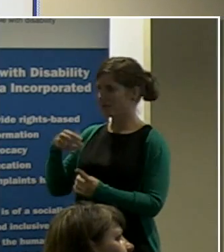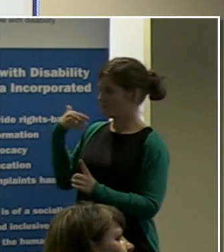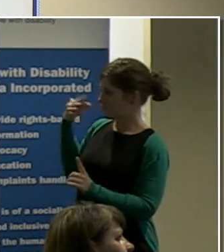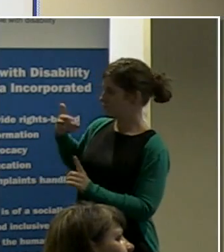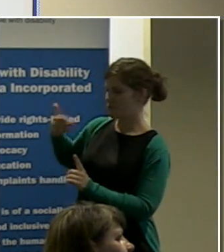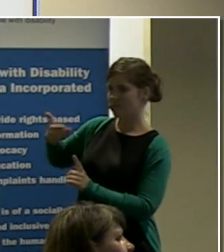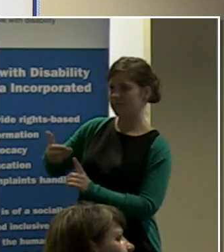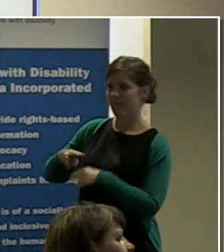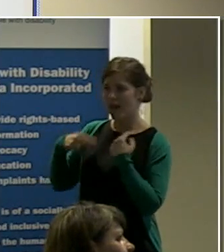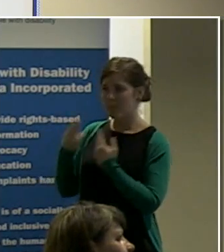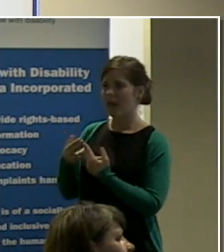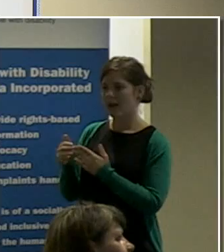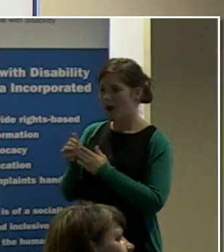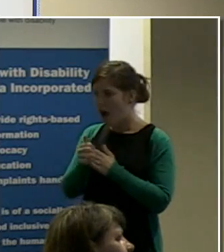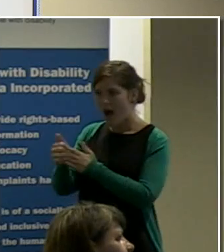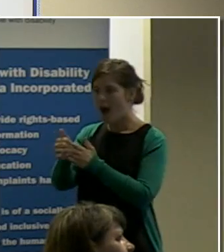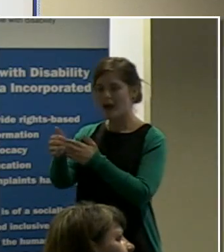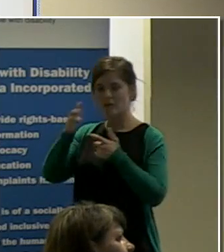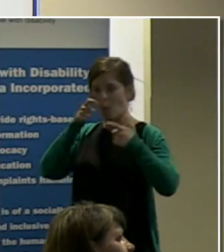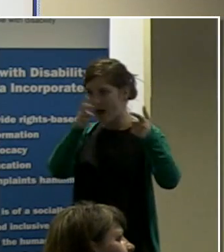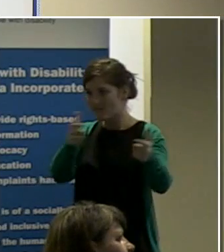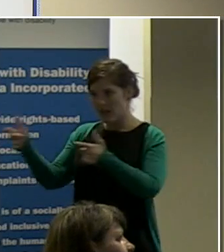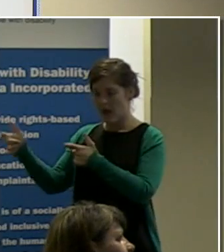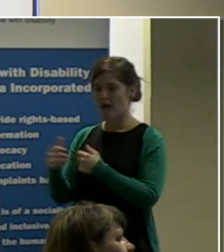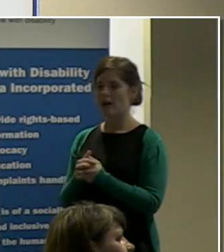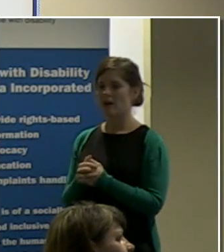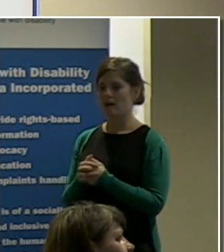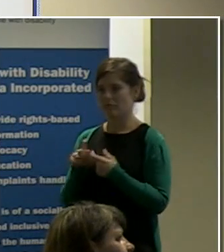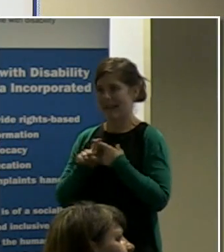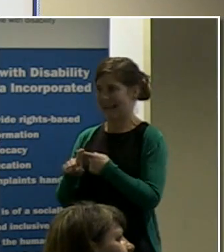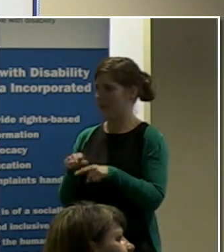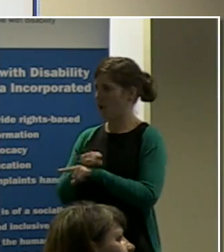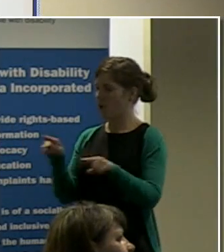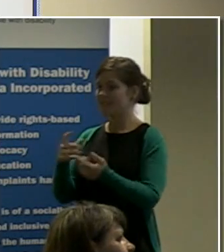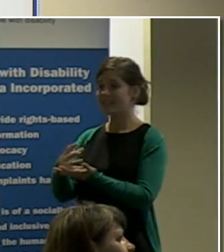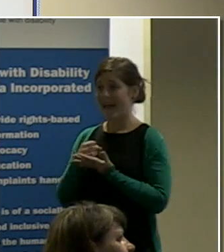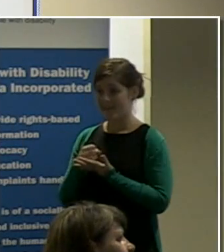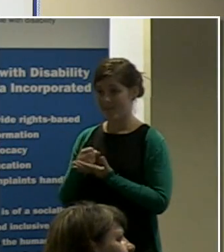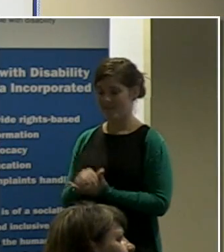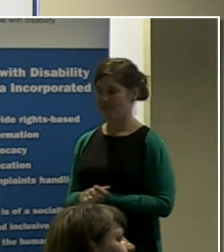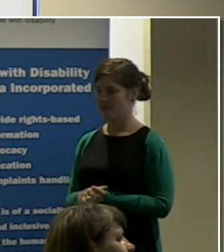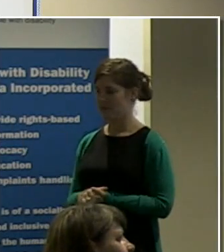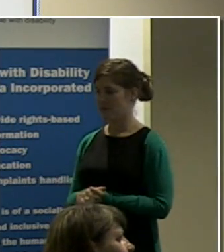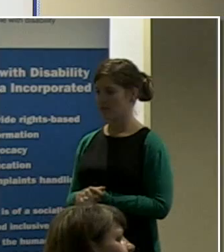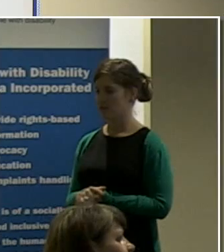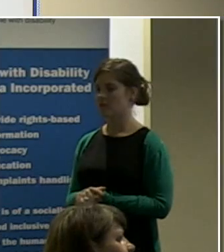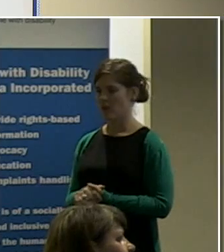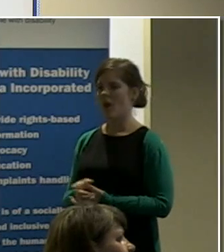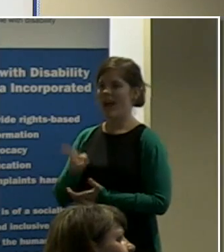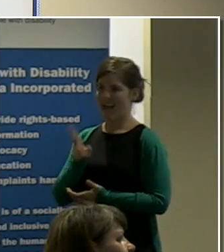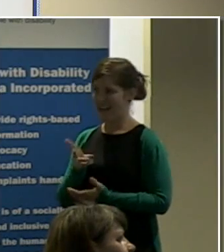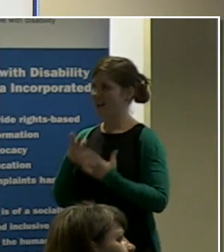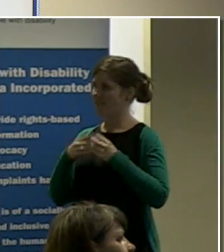ancestors guide, look over you, and keep you safe. So once again, on behalf of